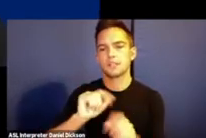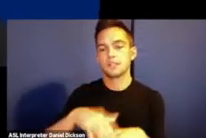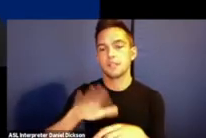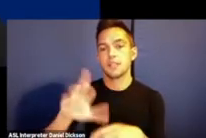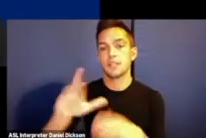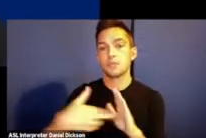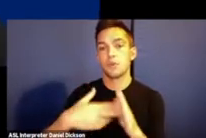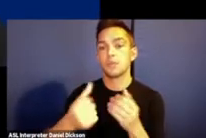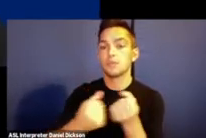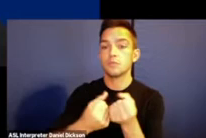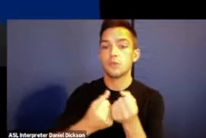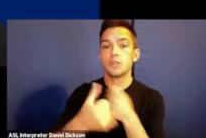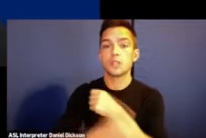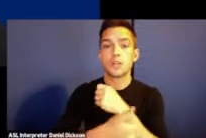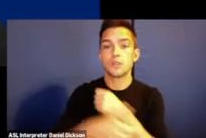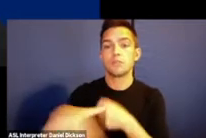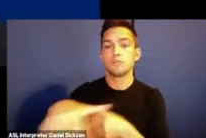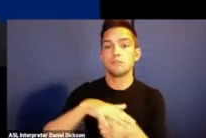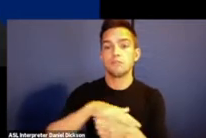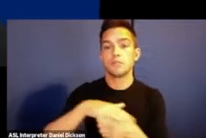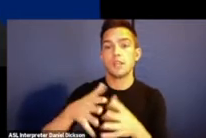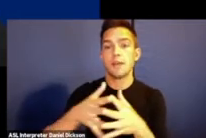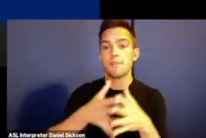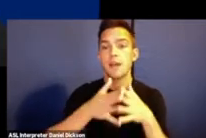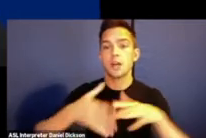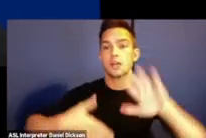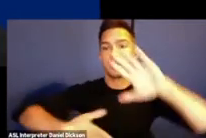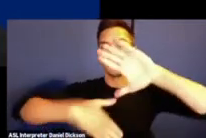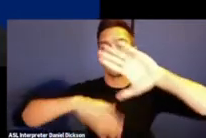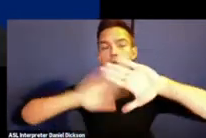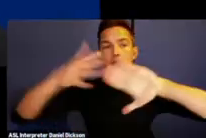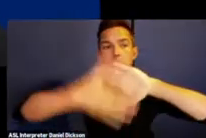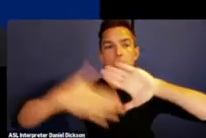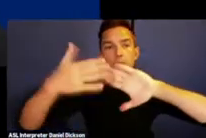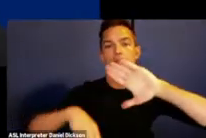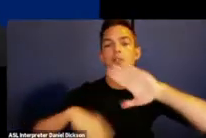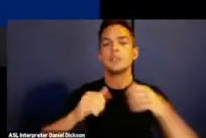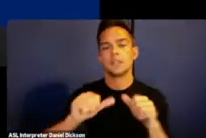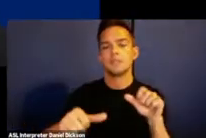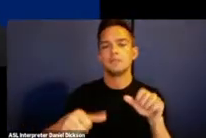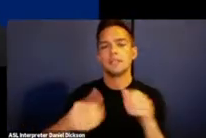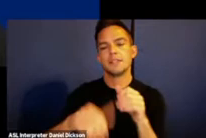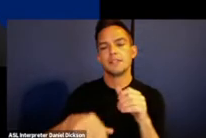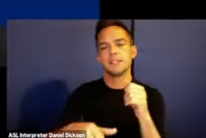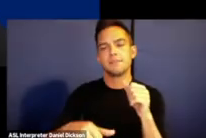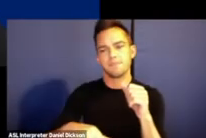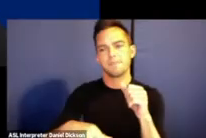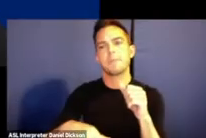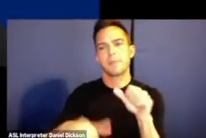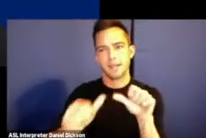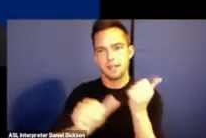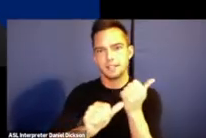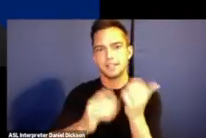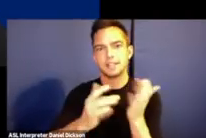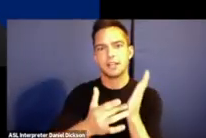supports the countries and territories of the Americas to strengthen their rehabilitation and assistive technology services and build inclusive